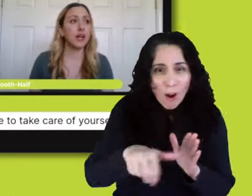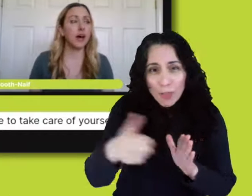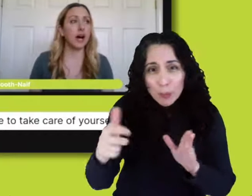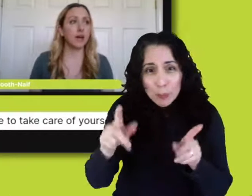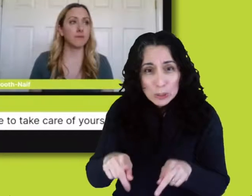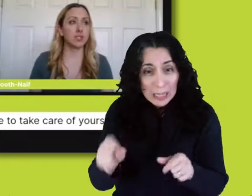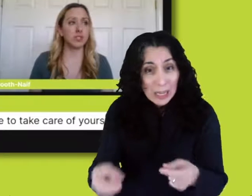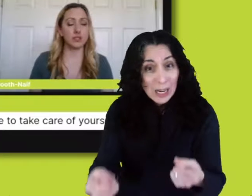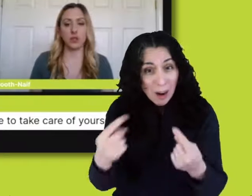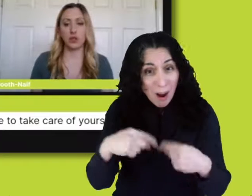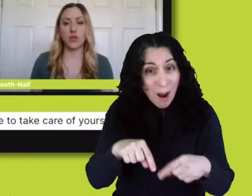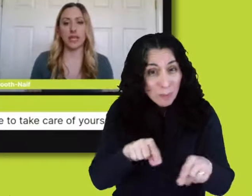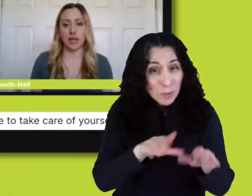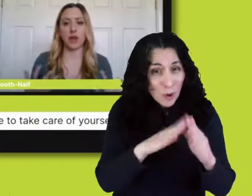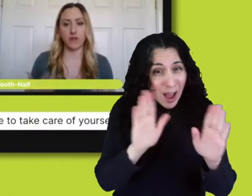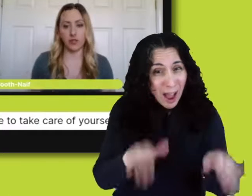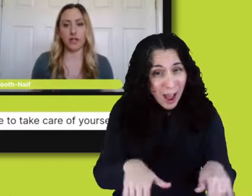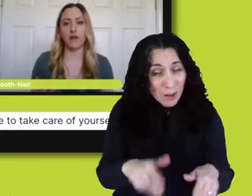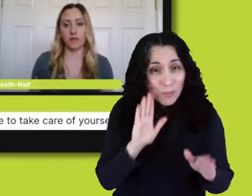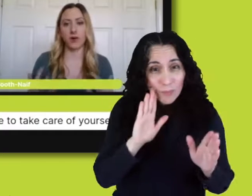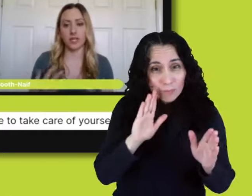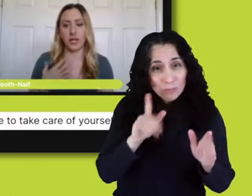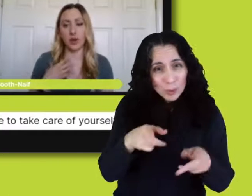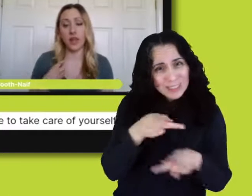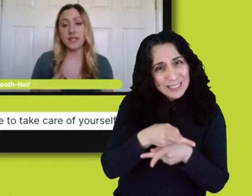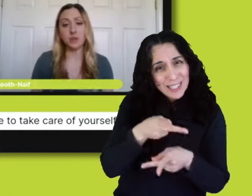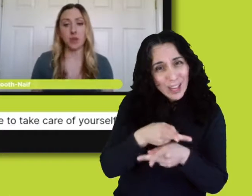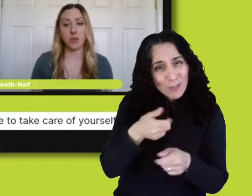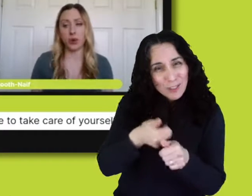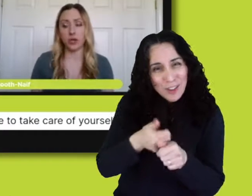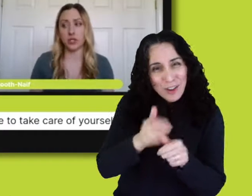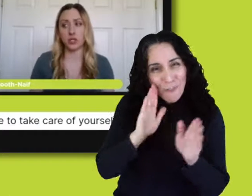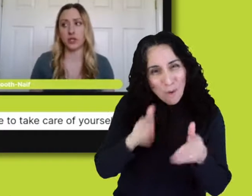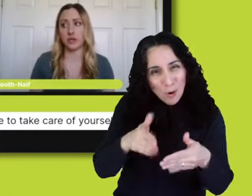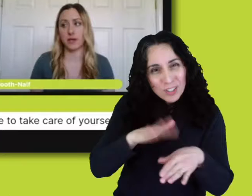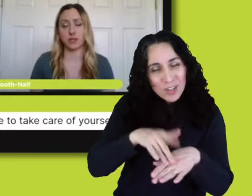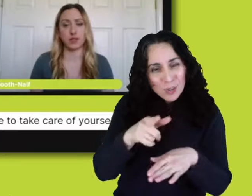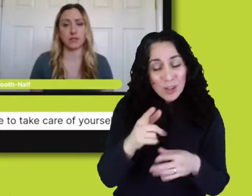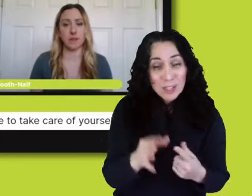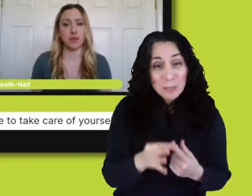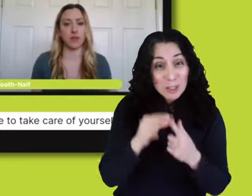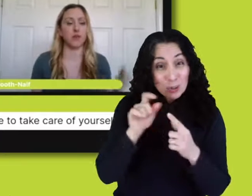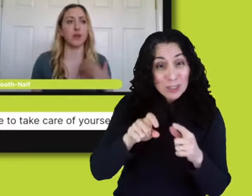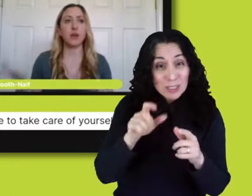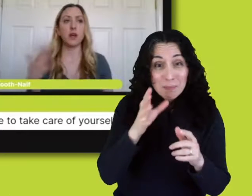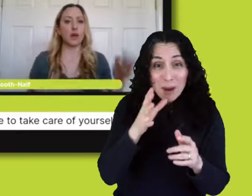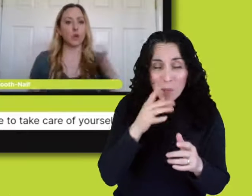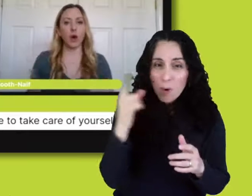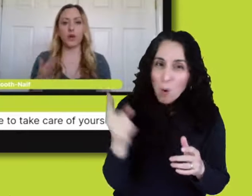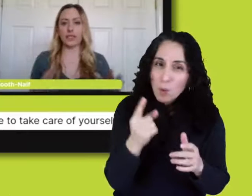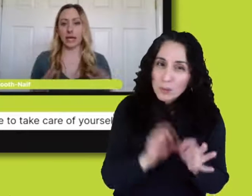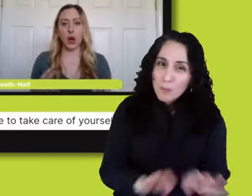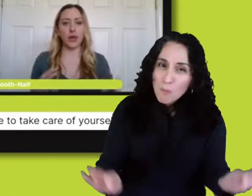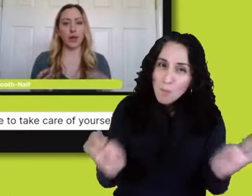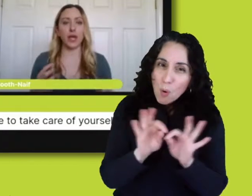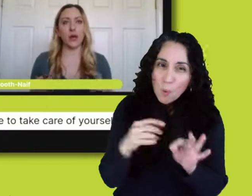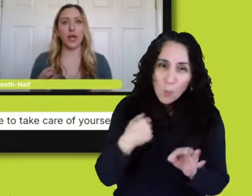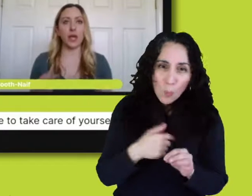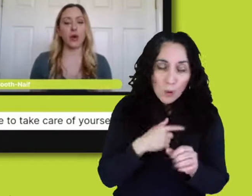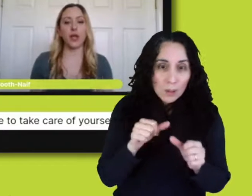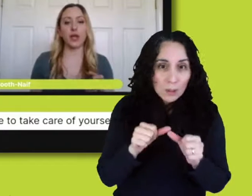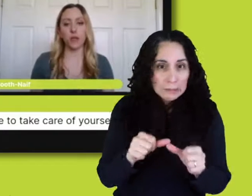over, so you can take care of yourself and focus on you. And that's really important too, as a special needs mom. Yeah. I think we're always like